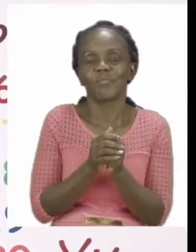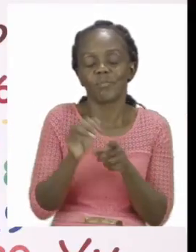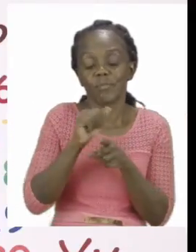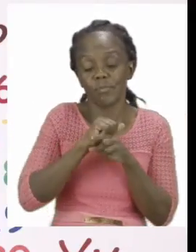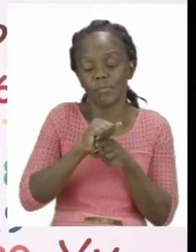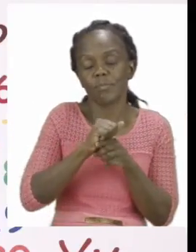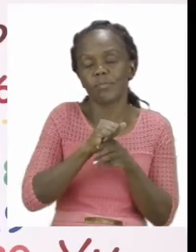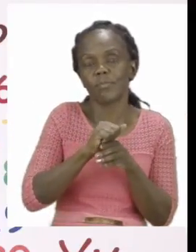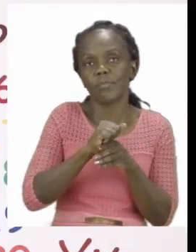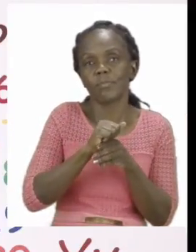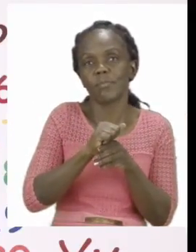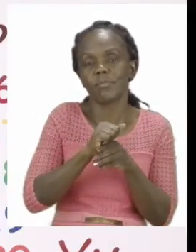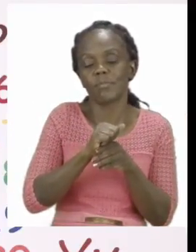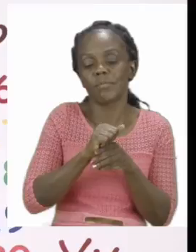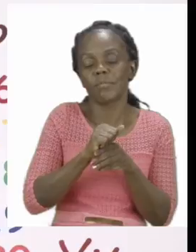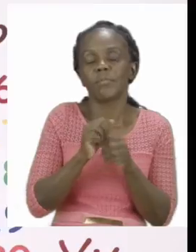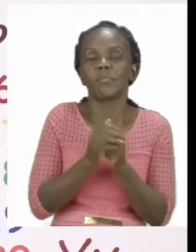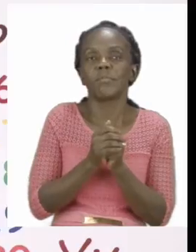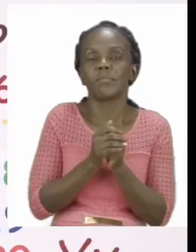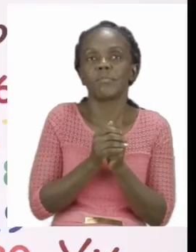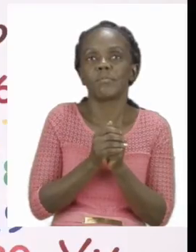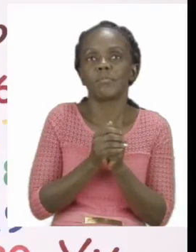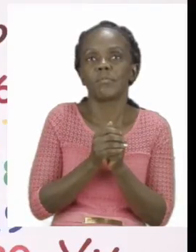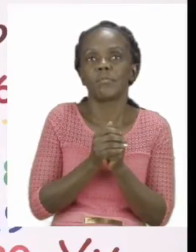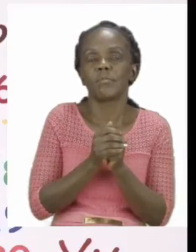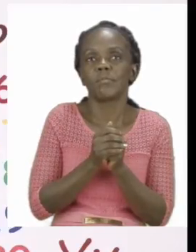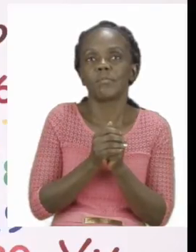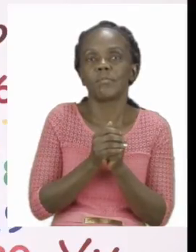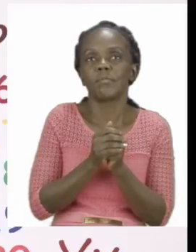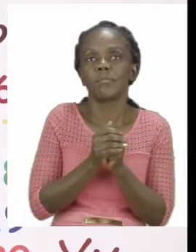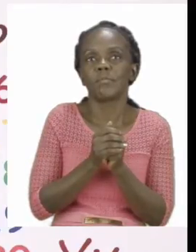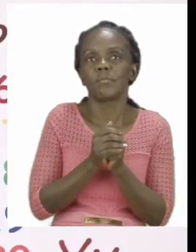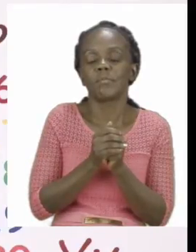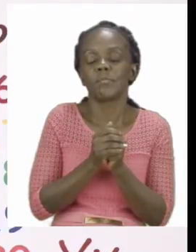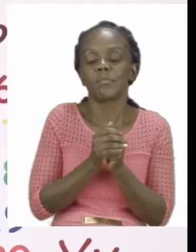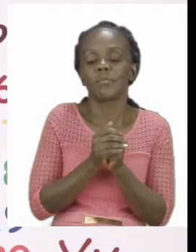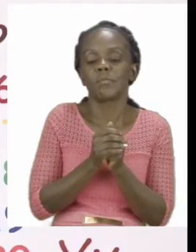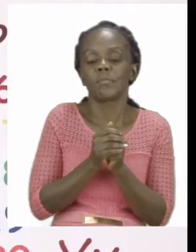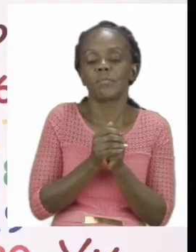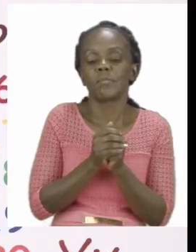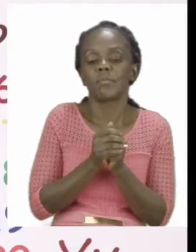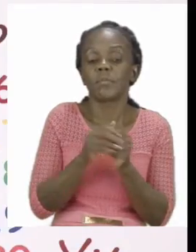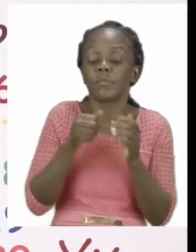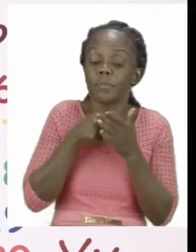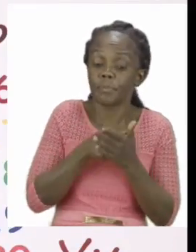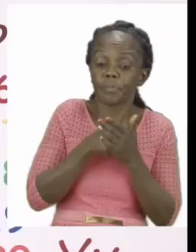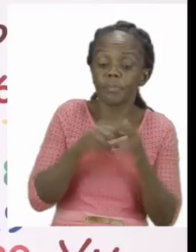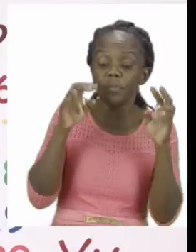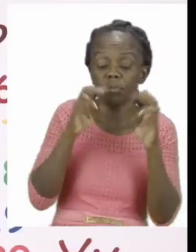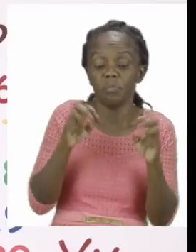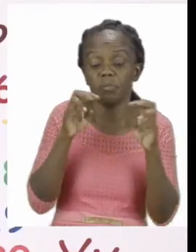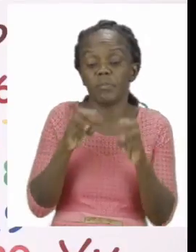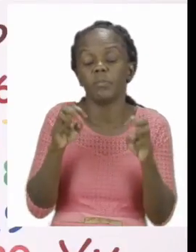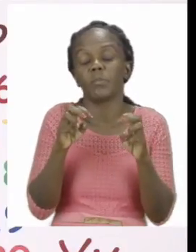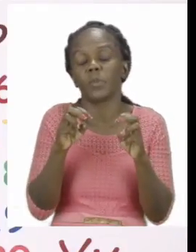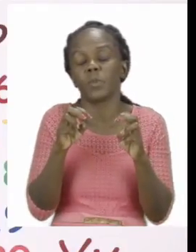these actions, and then you can also try and find out what you do with your family members. Do you help with